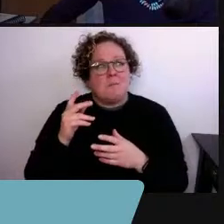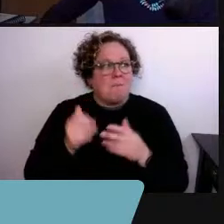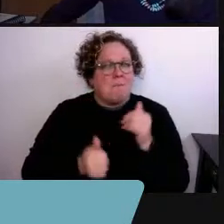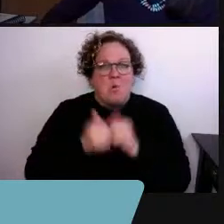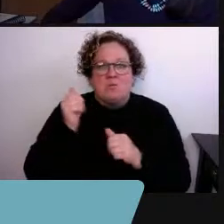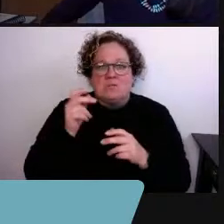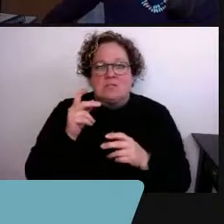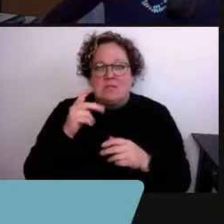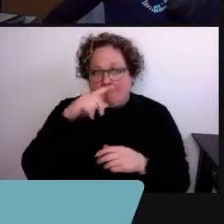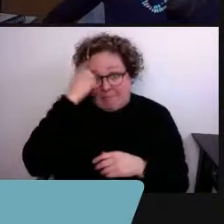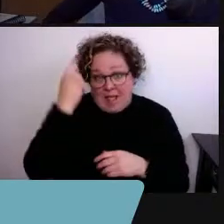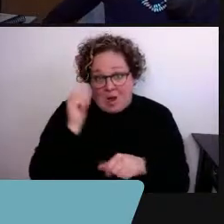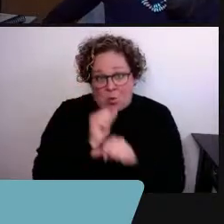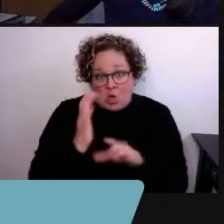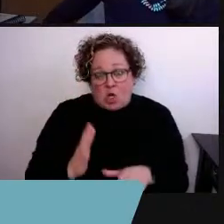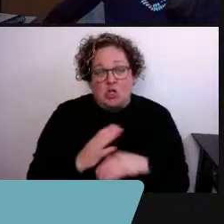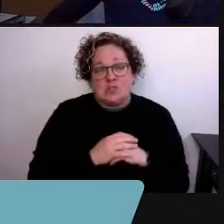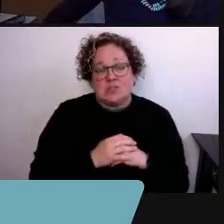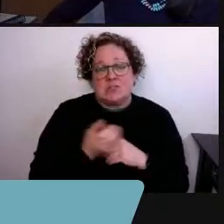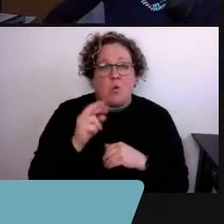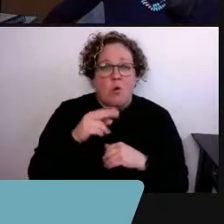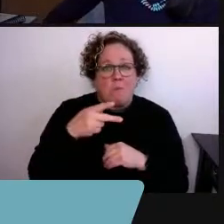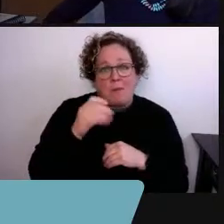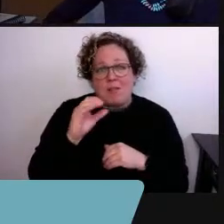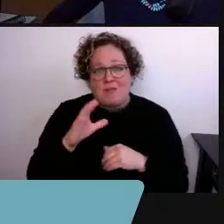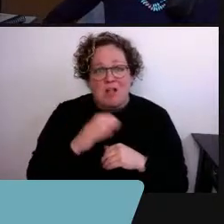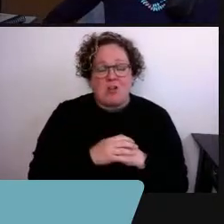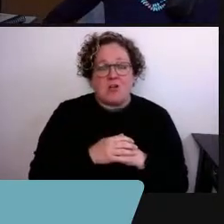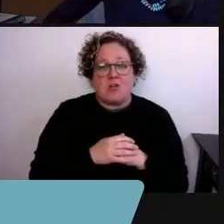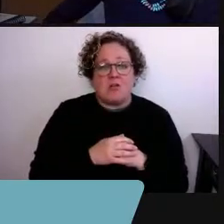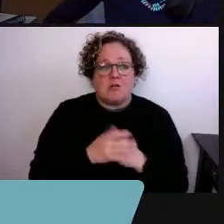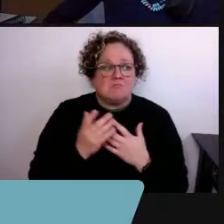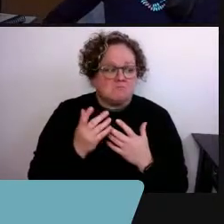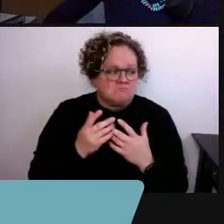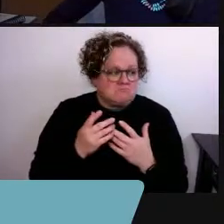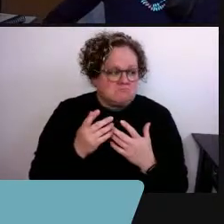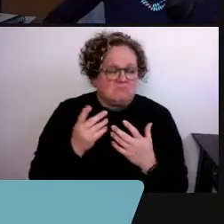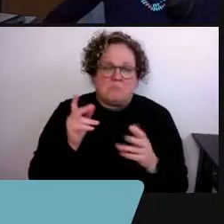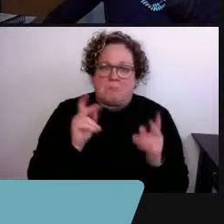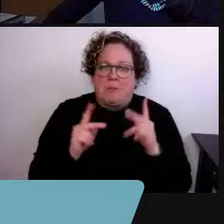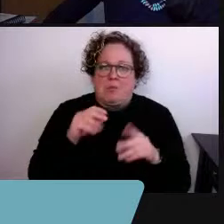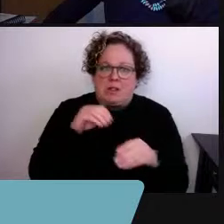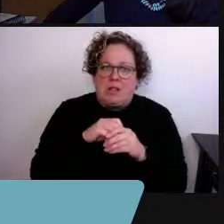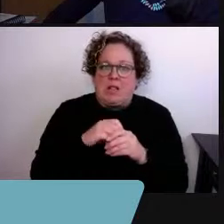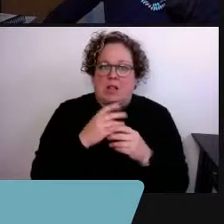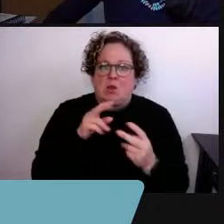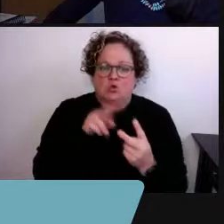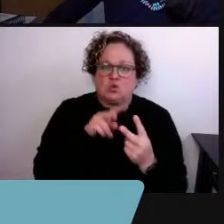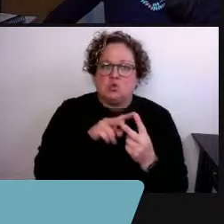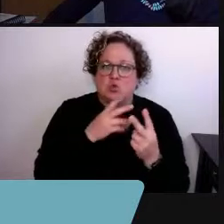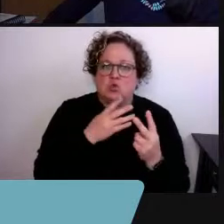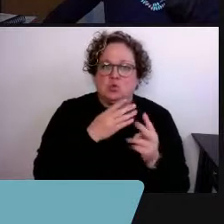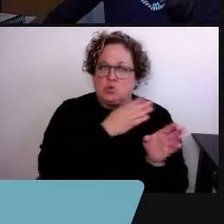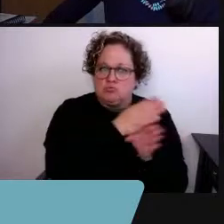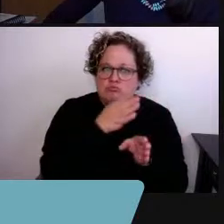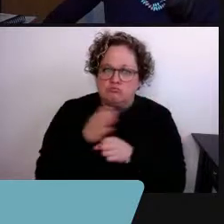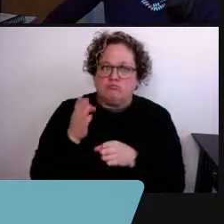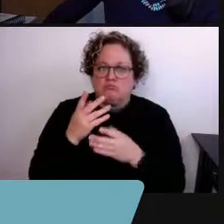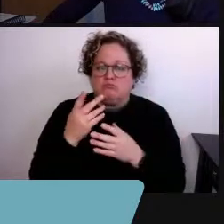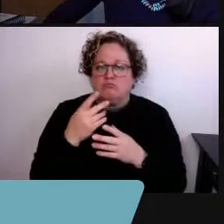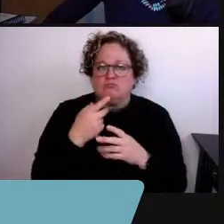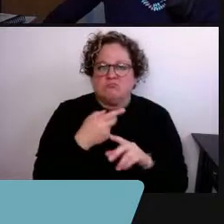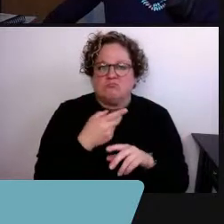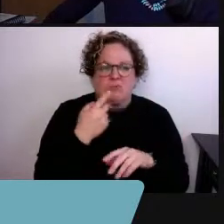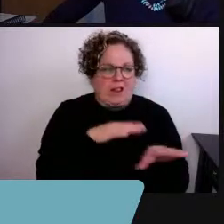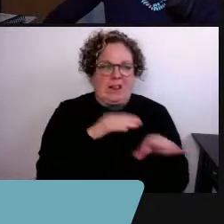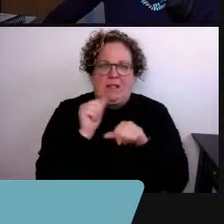black workers, who, you know, those were the industries and occupations that they held coming out of slavery. So they were excluded.